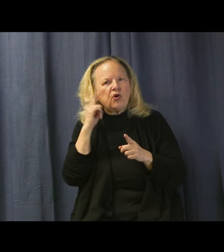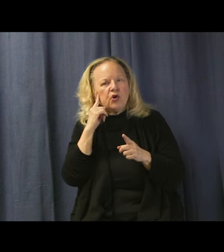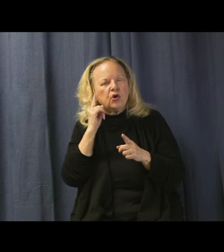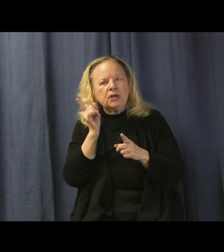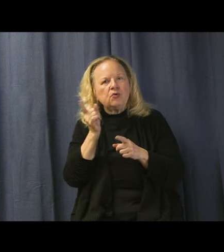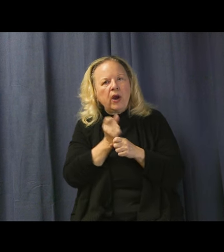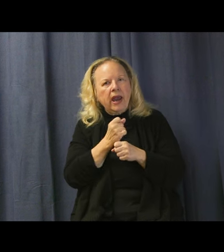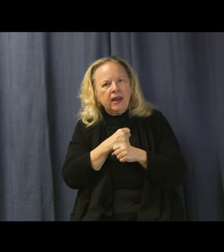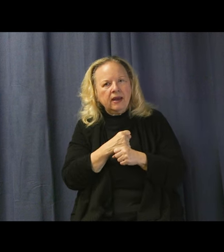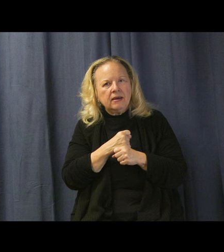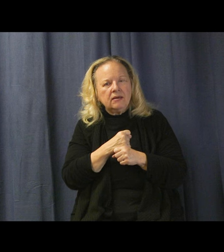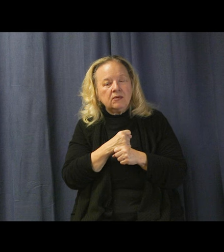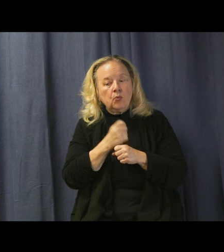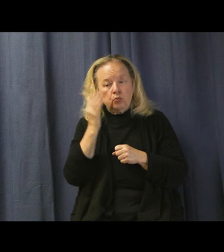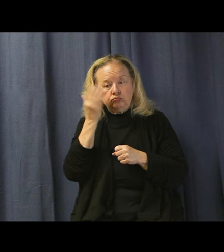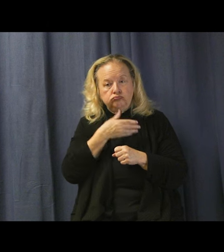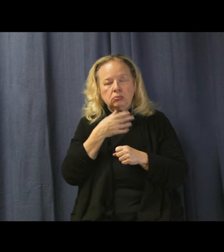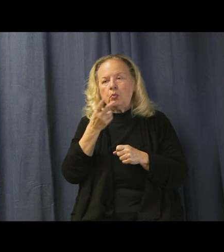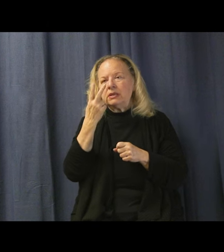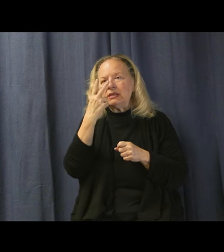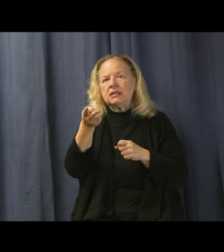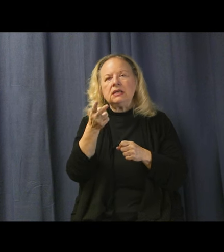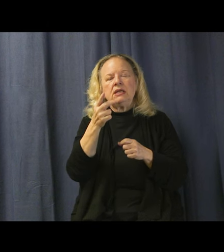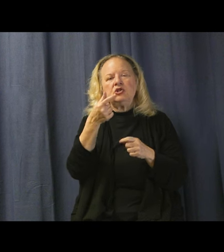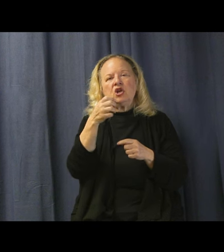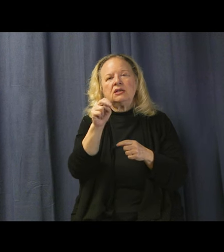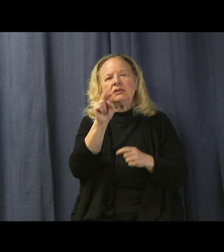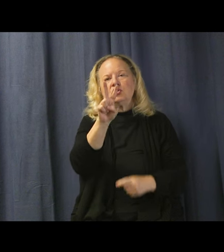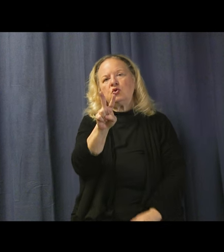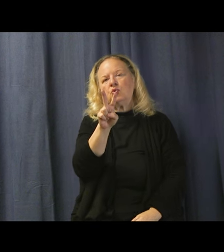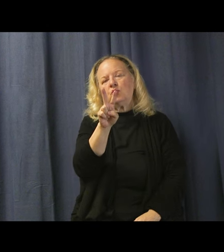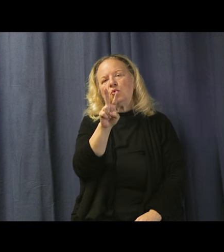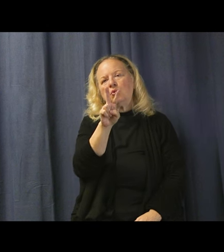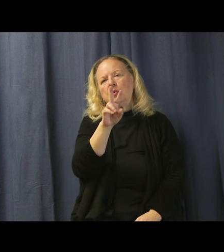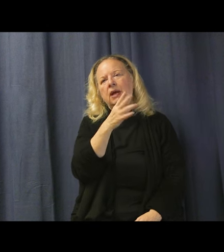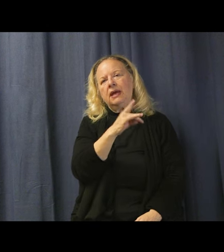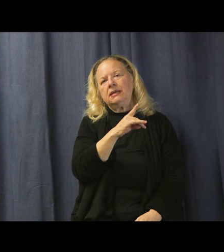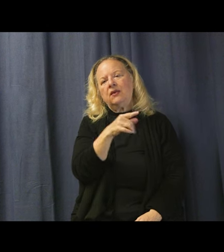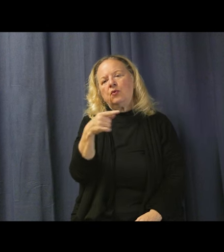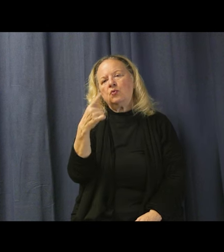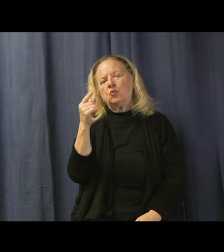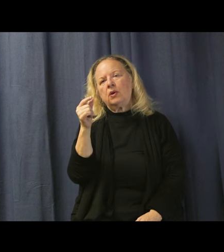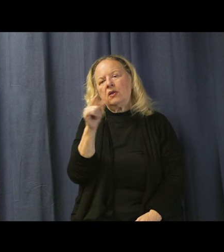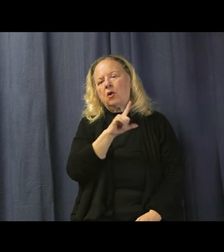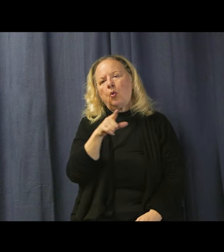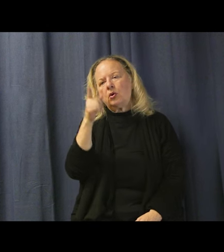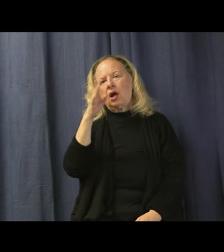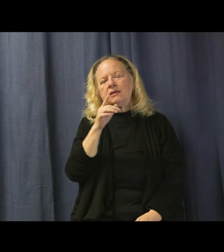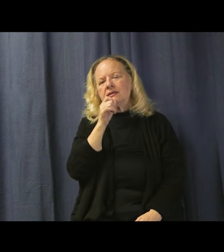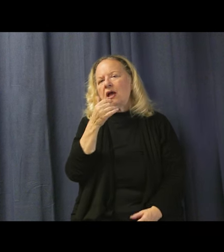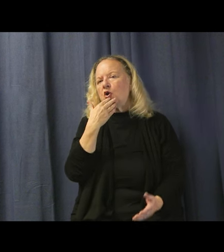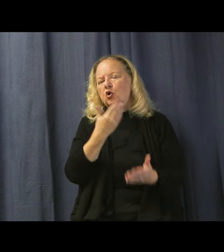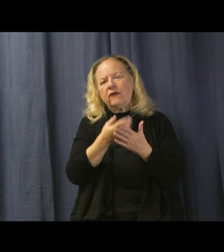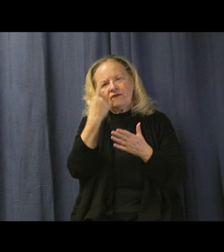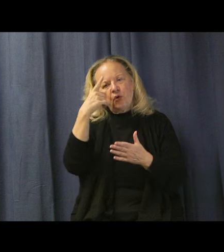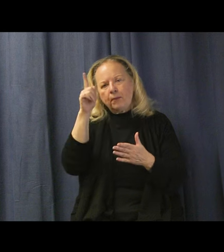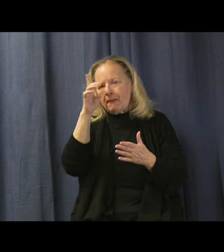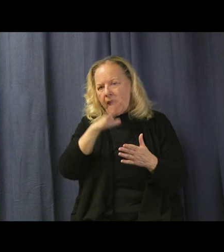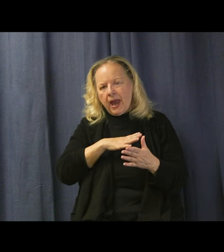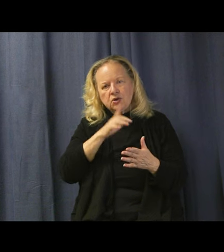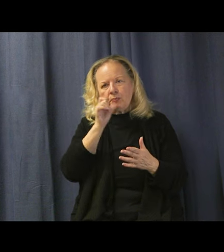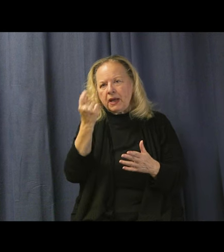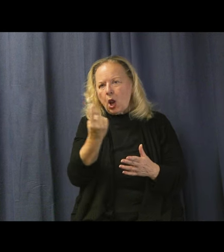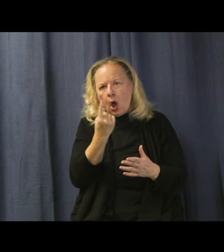created. We see that in Genesis 2, 18 through 20, the Lord God said, "It's not good to man should be alone." Well, this was after